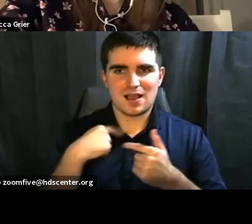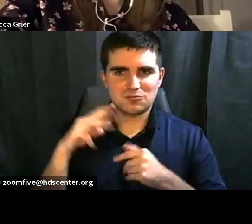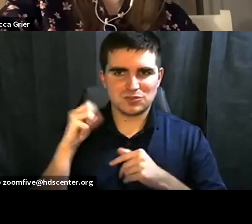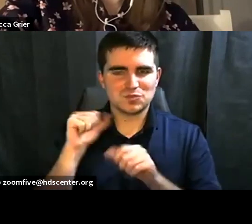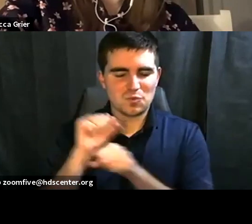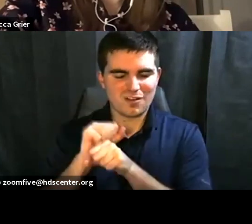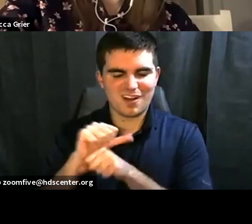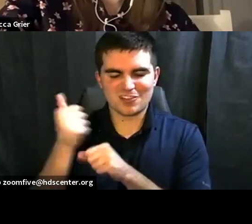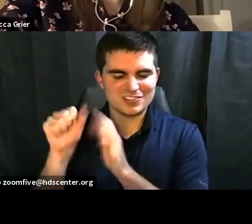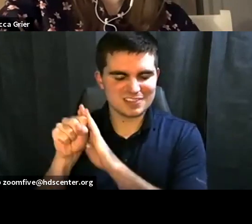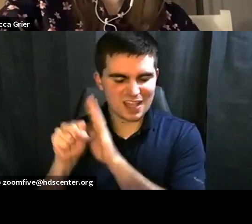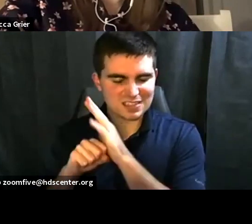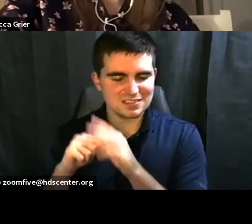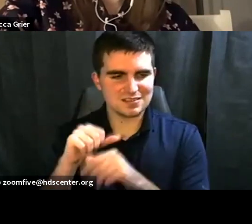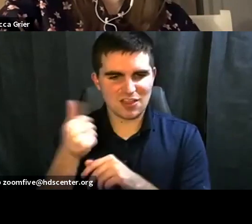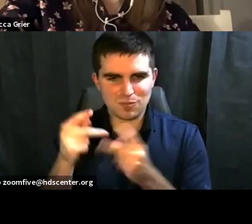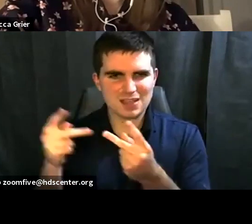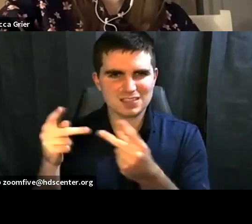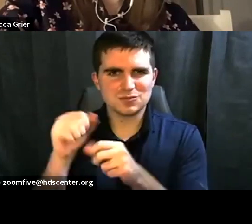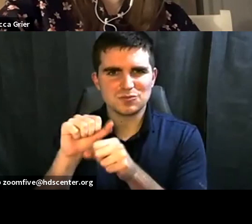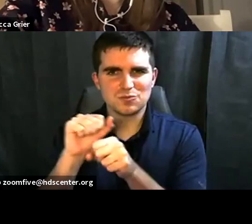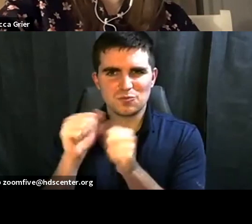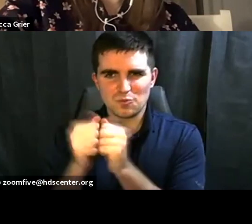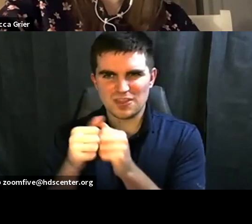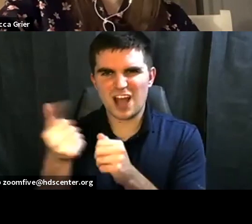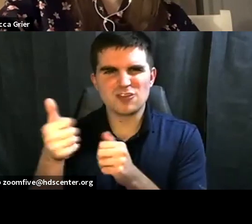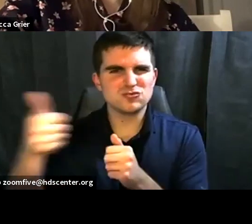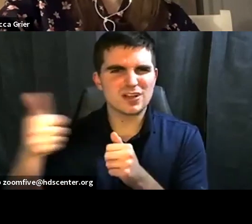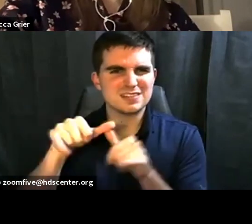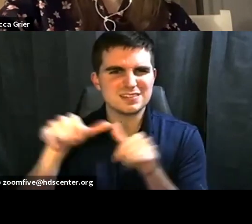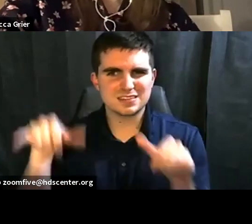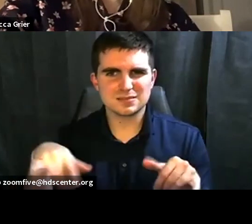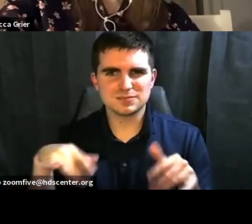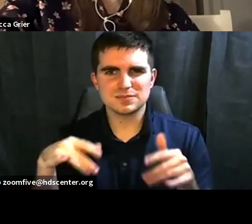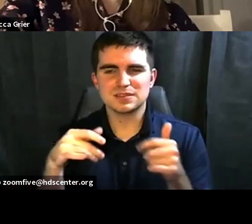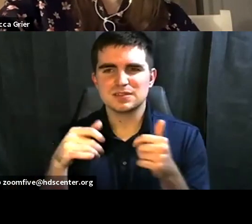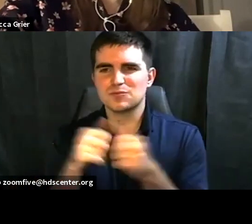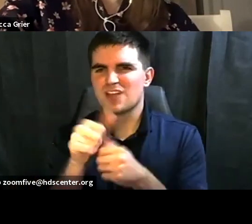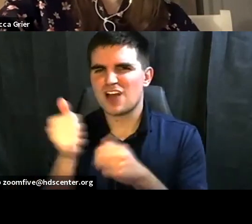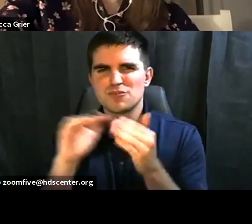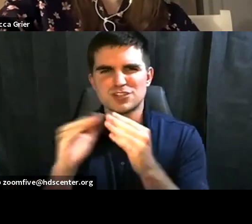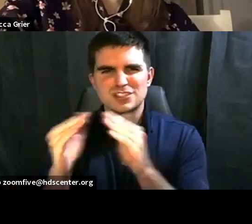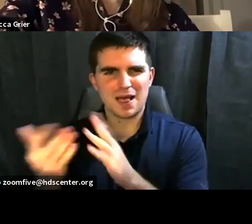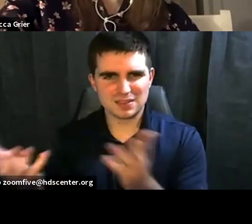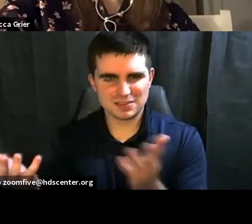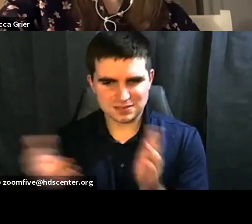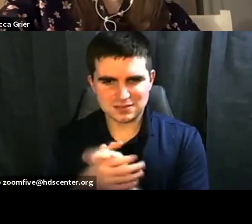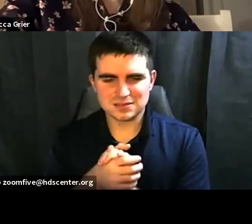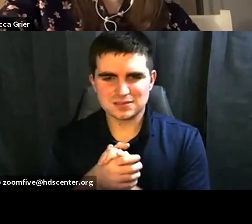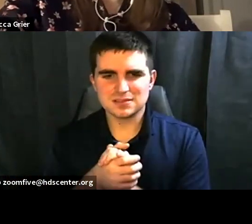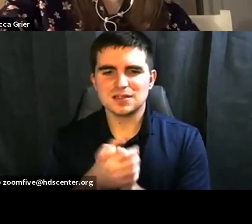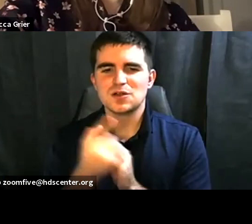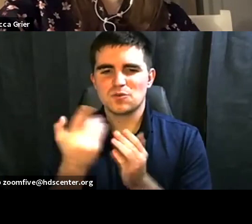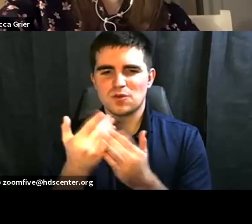states and other places with other transit systems and other municipalities. And one thing that we have